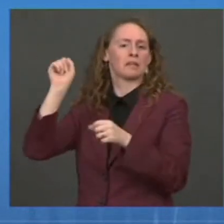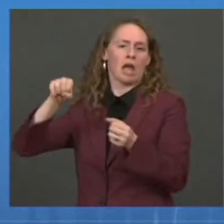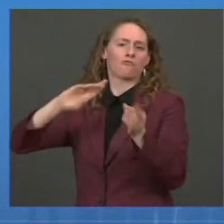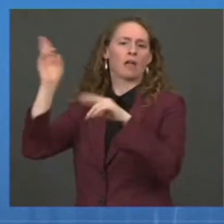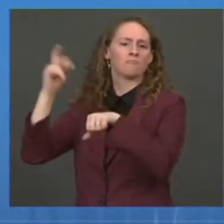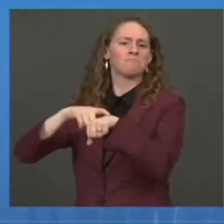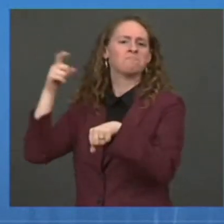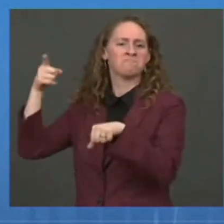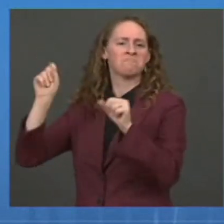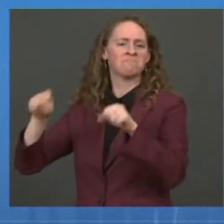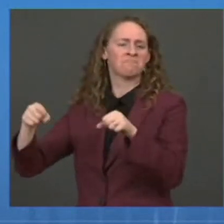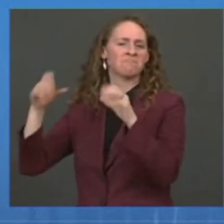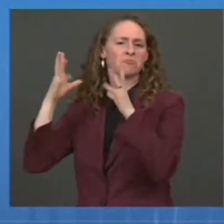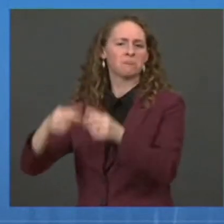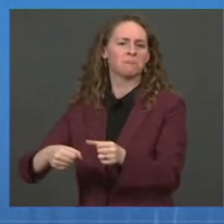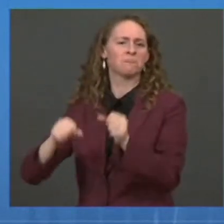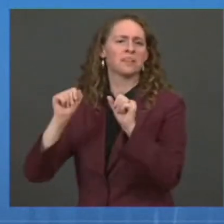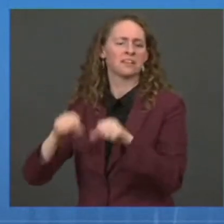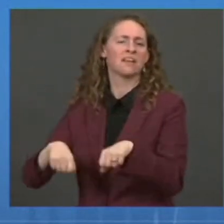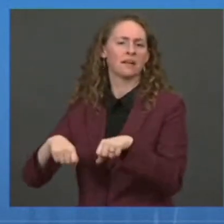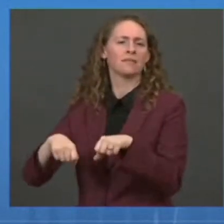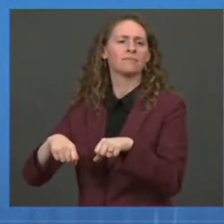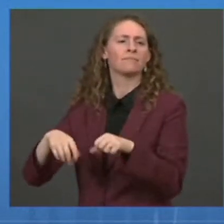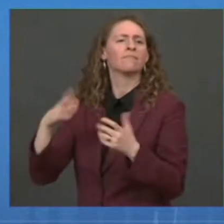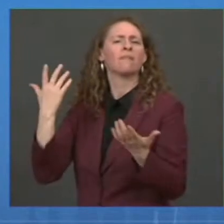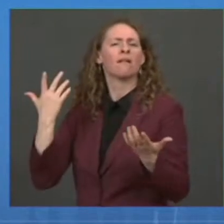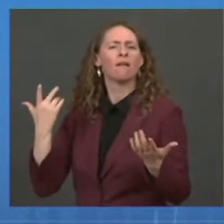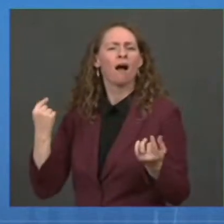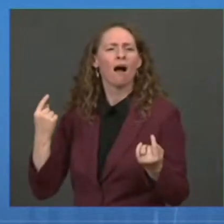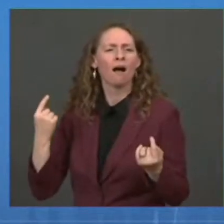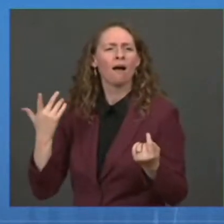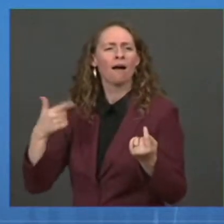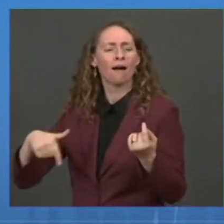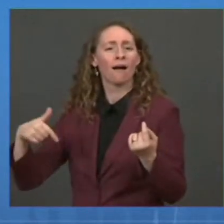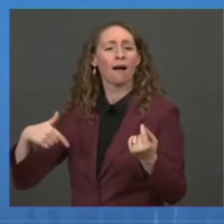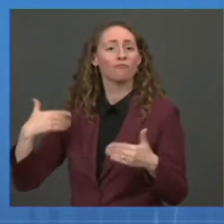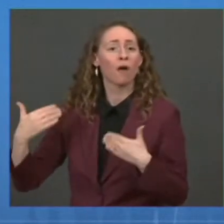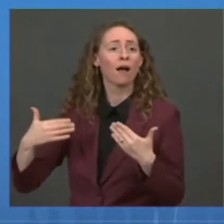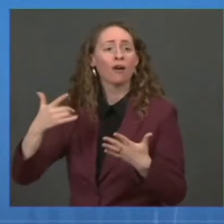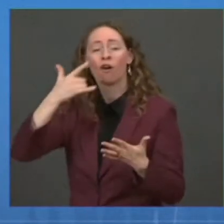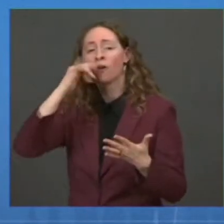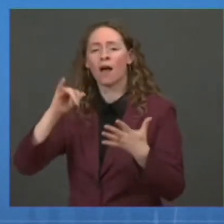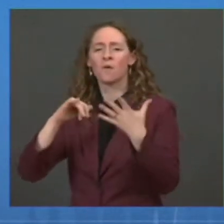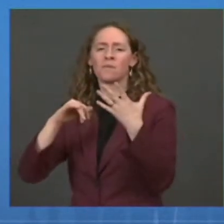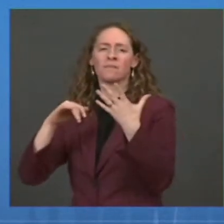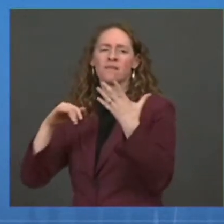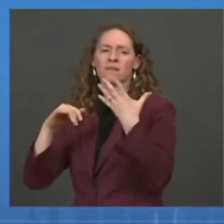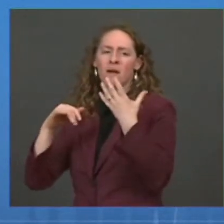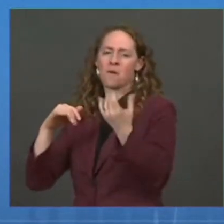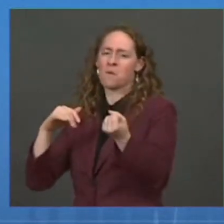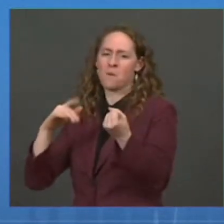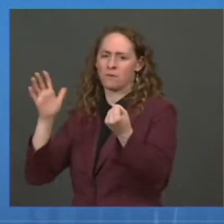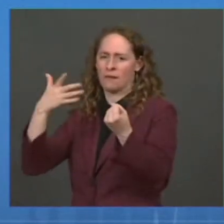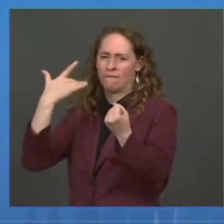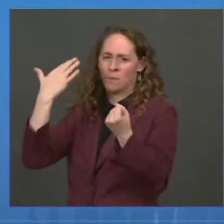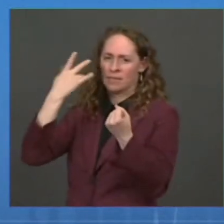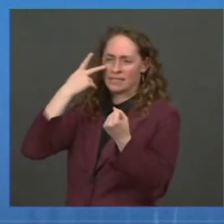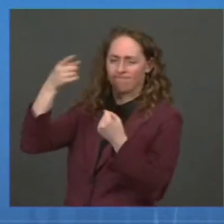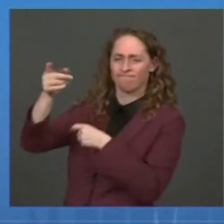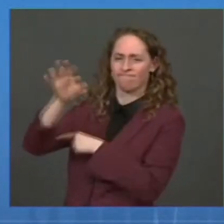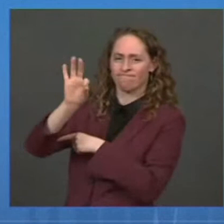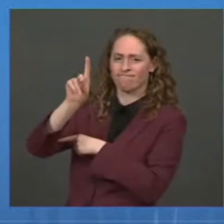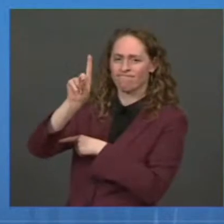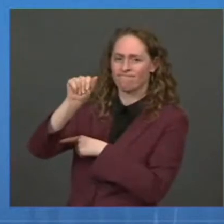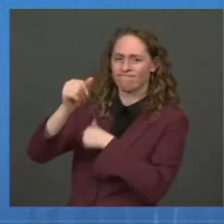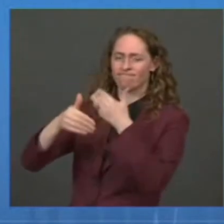the FDA, but in general, it could, and I say could, fall under the same situation as we do with a